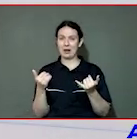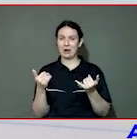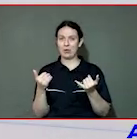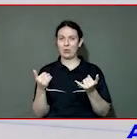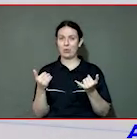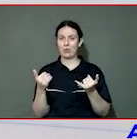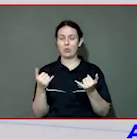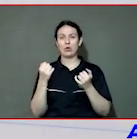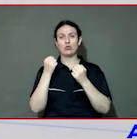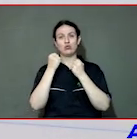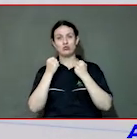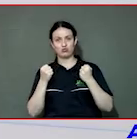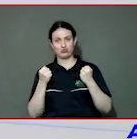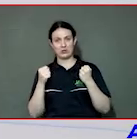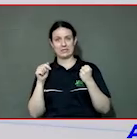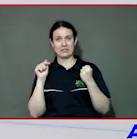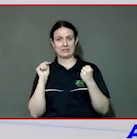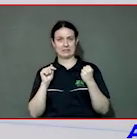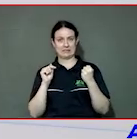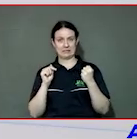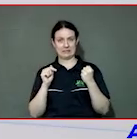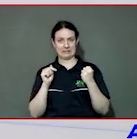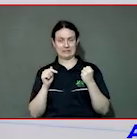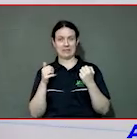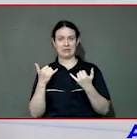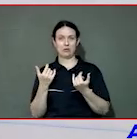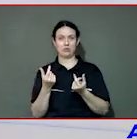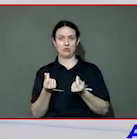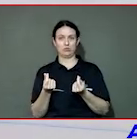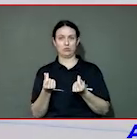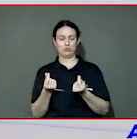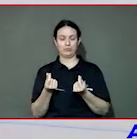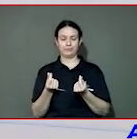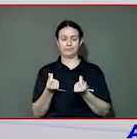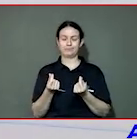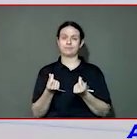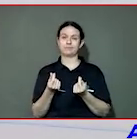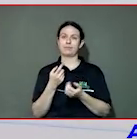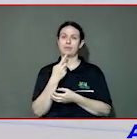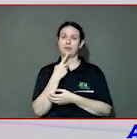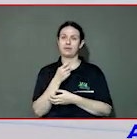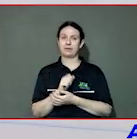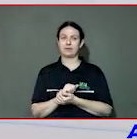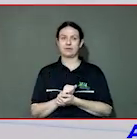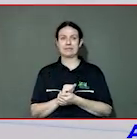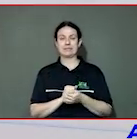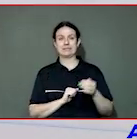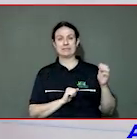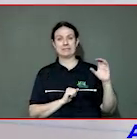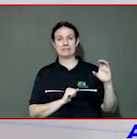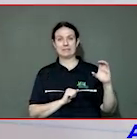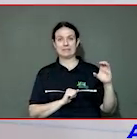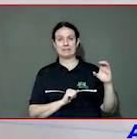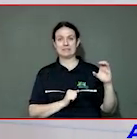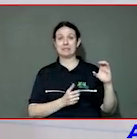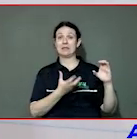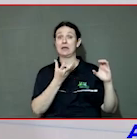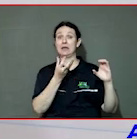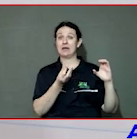the strength already in IMF. So I'm going to say C